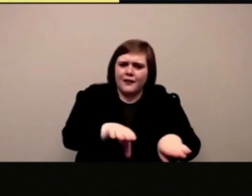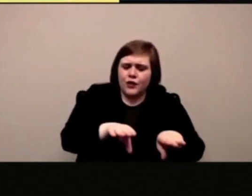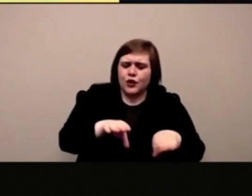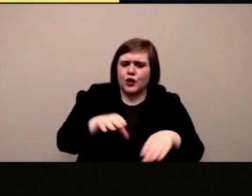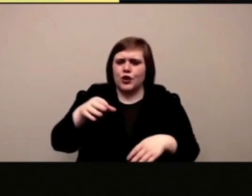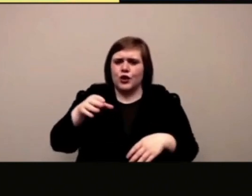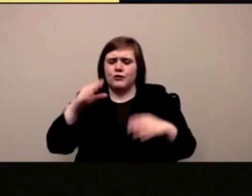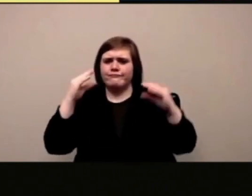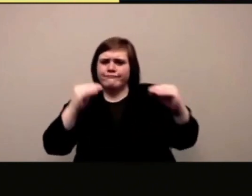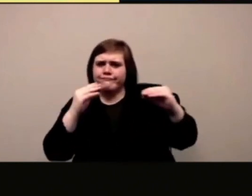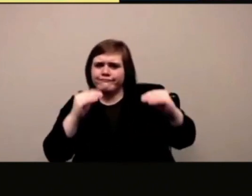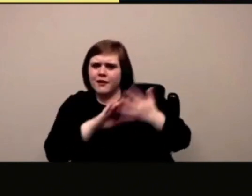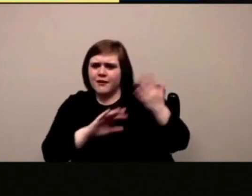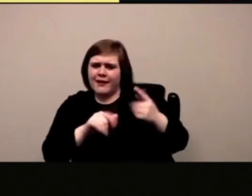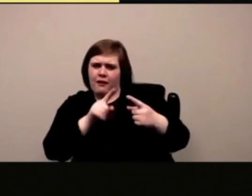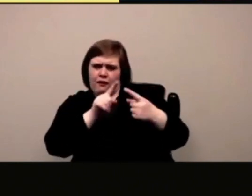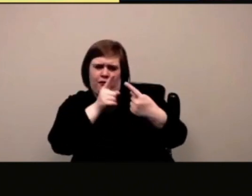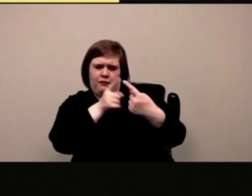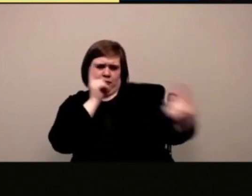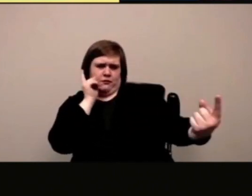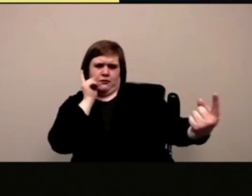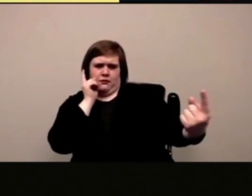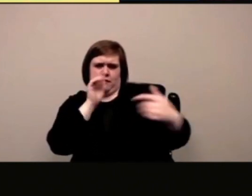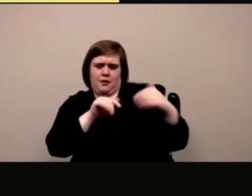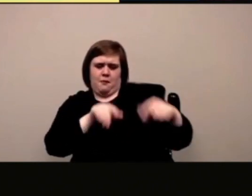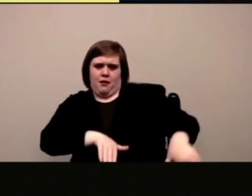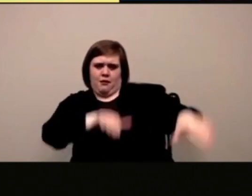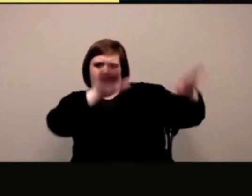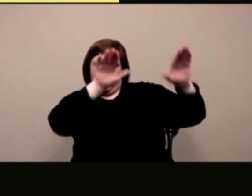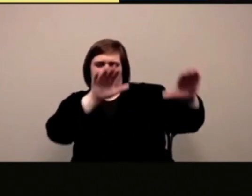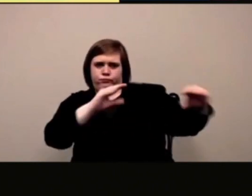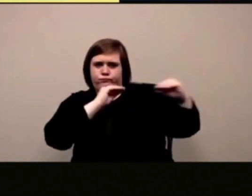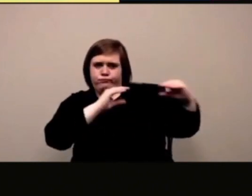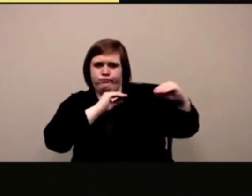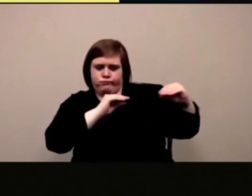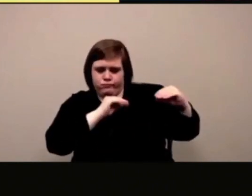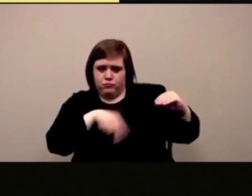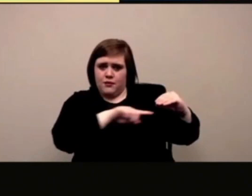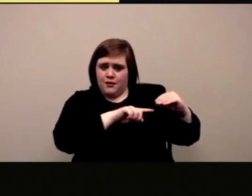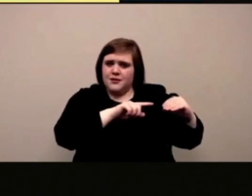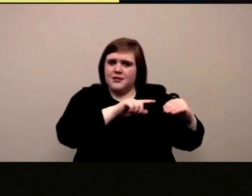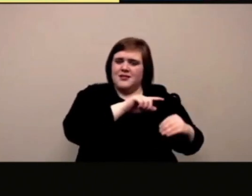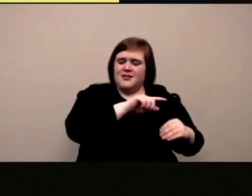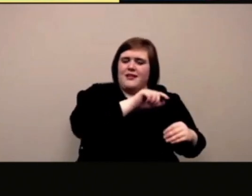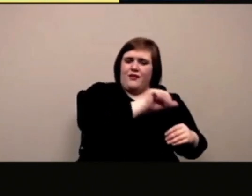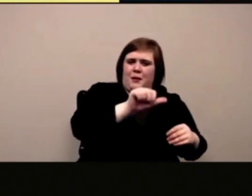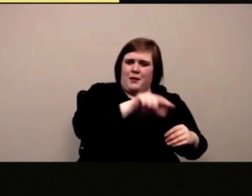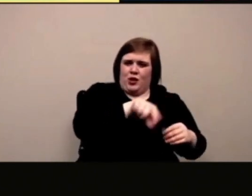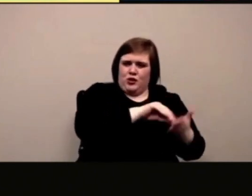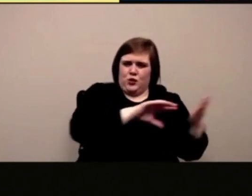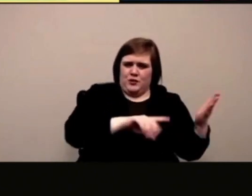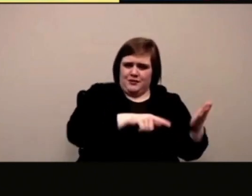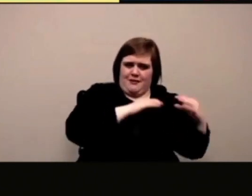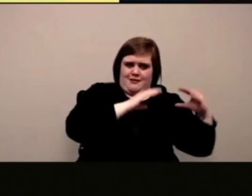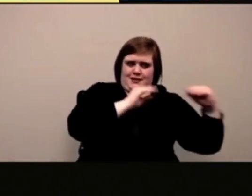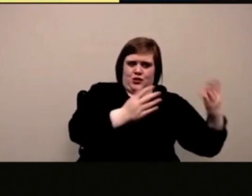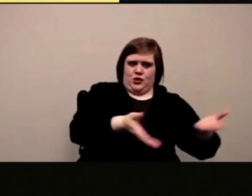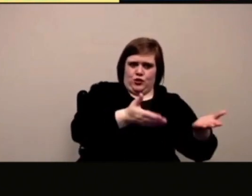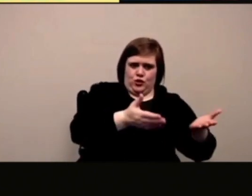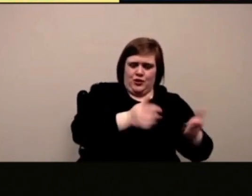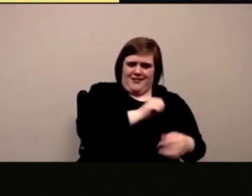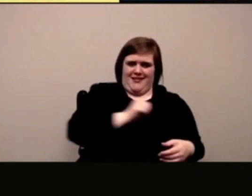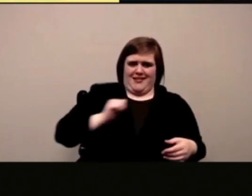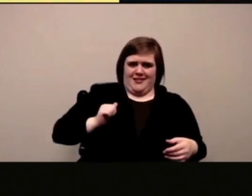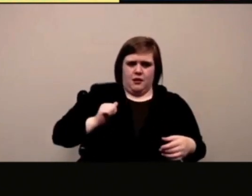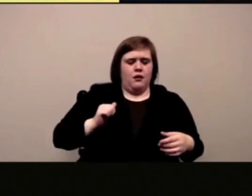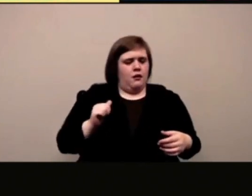that were totally different than my same socioeconomic group of African-American students that I teach here in Atlanta. So, I